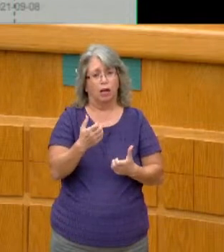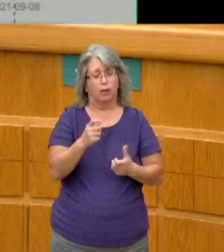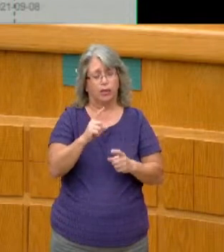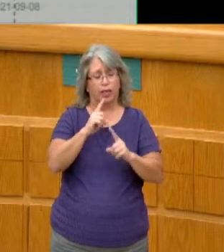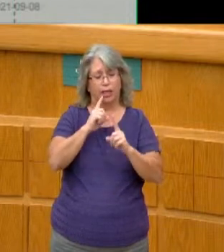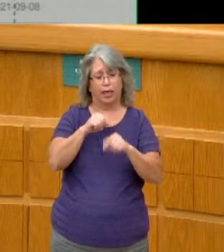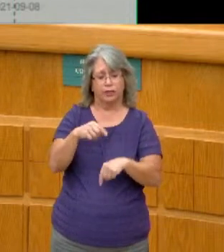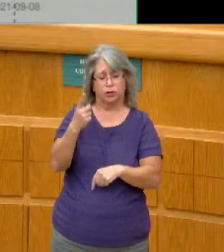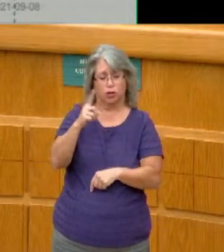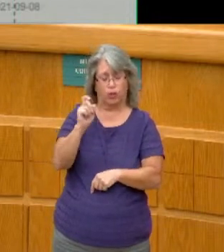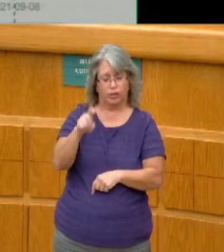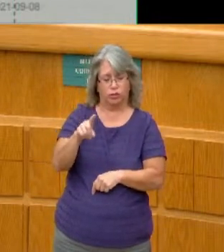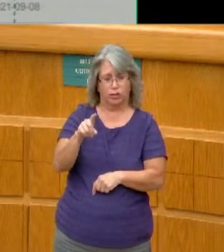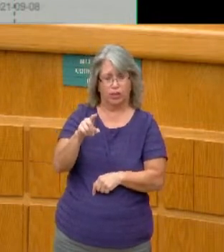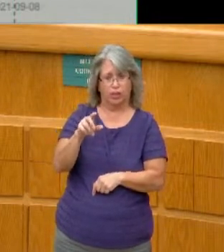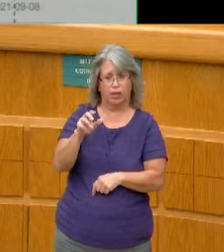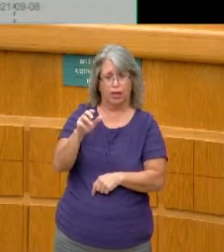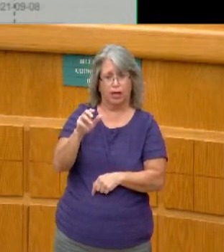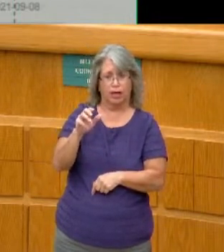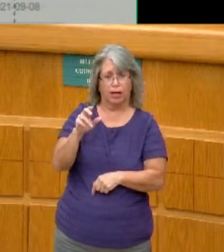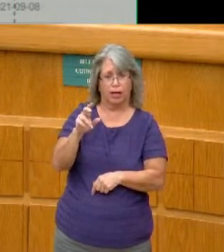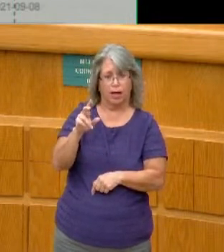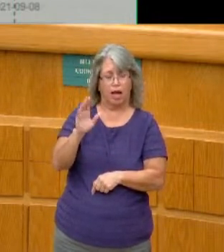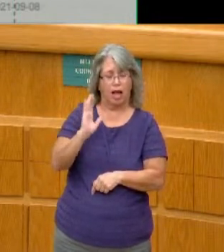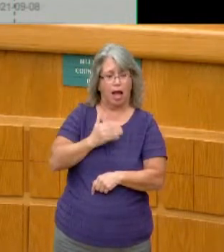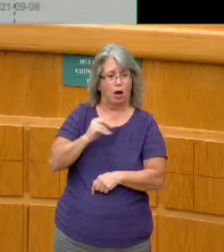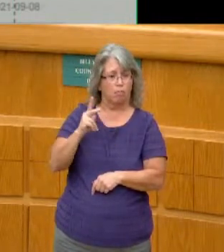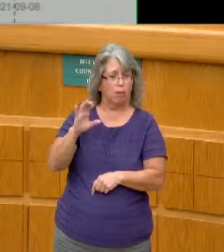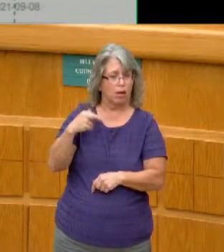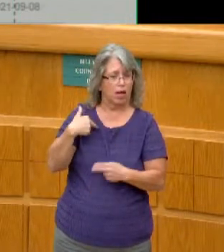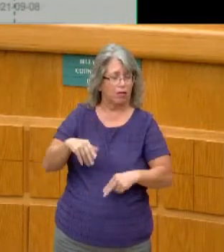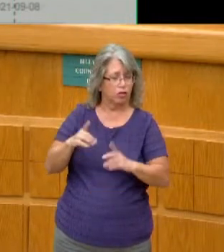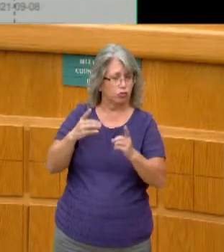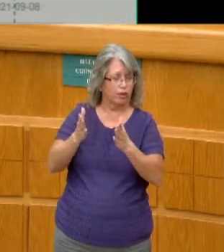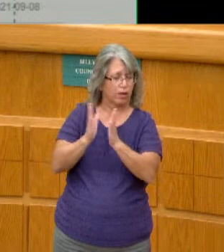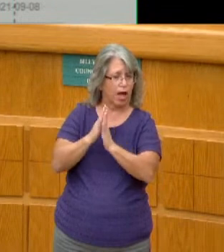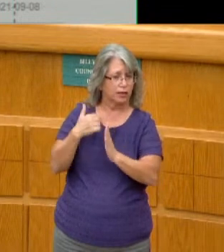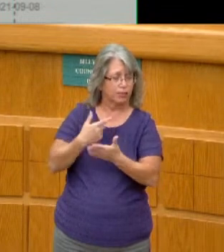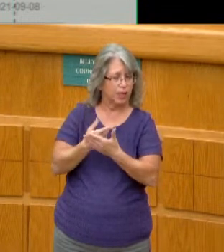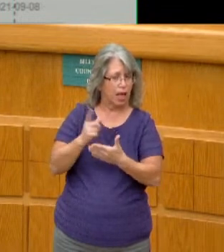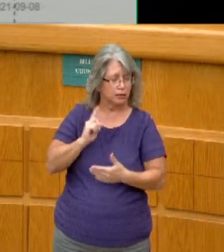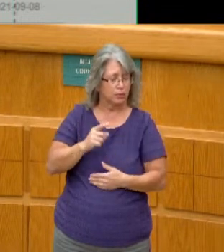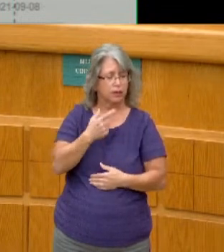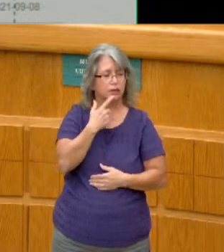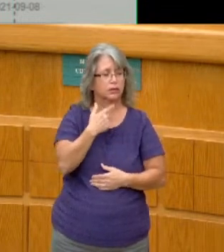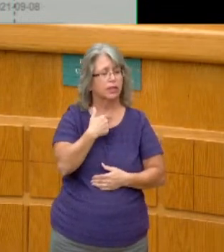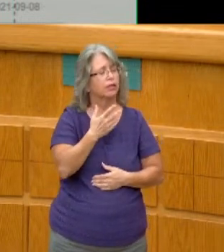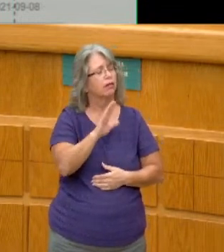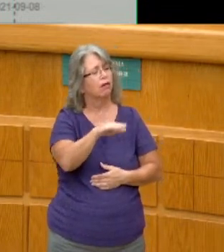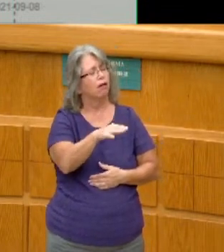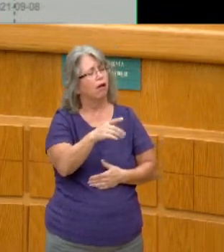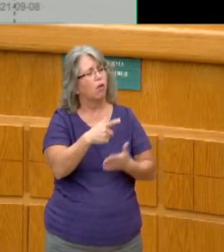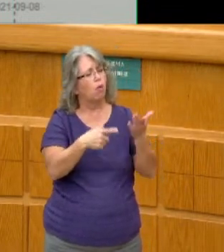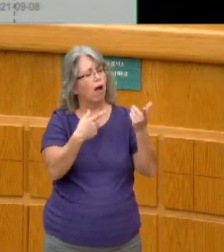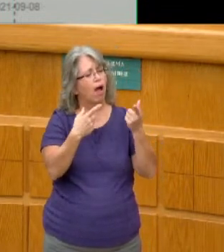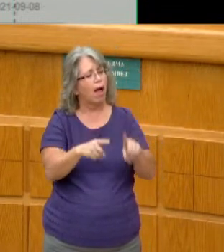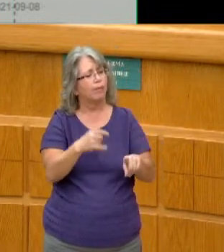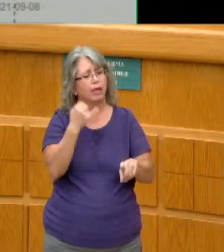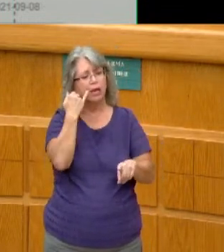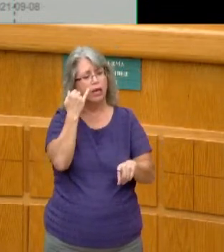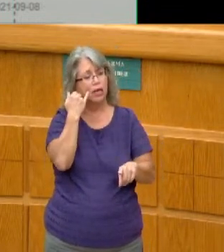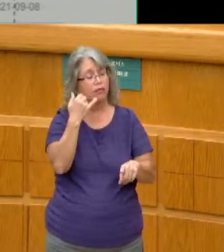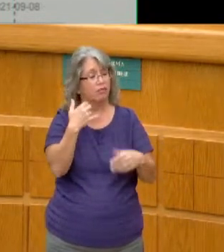director asked me last week, and that said, hey, what would have happened if there weren't people getting vaccinated? What if we didn't